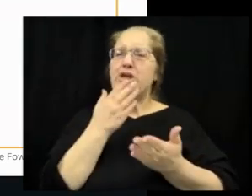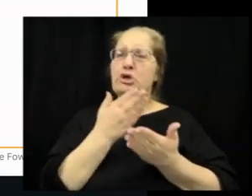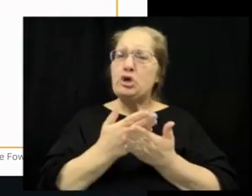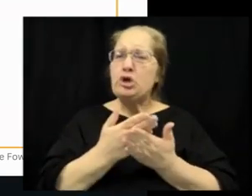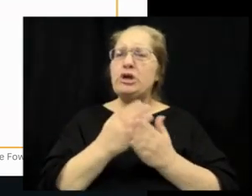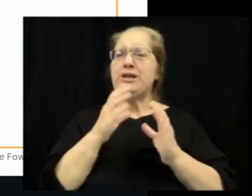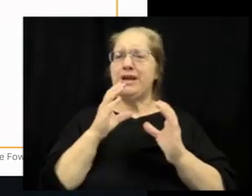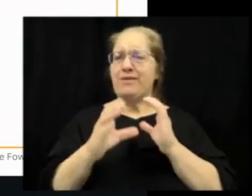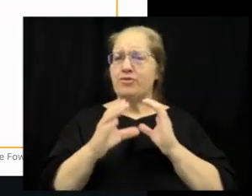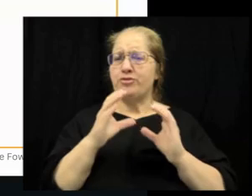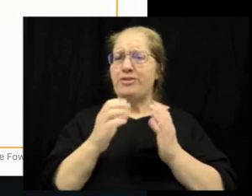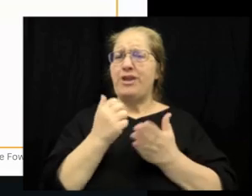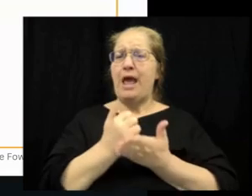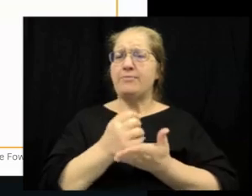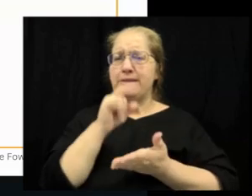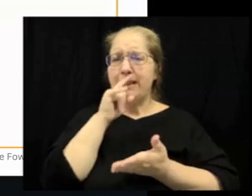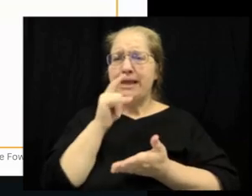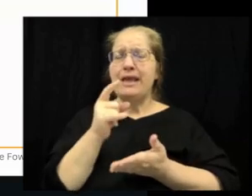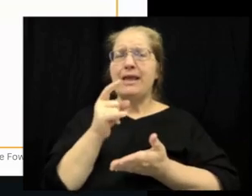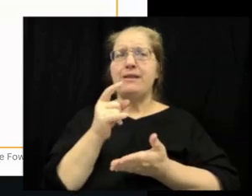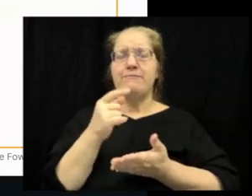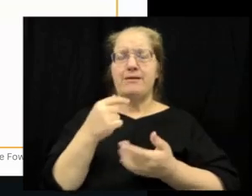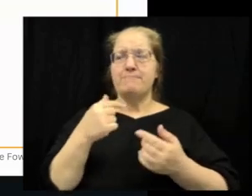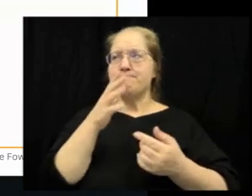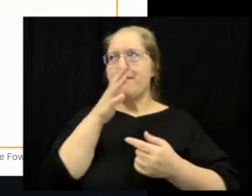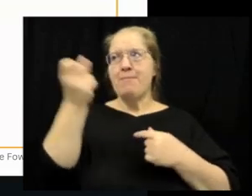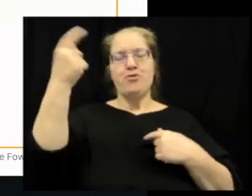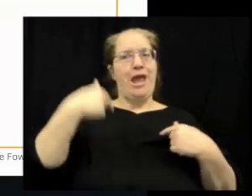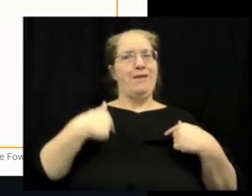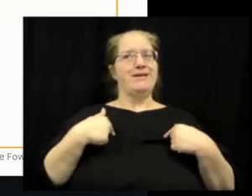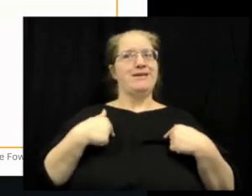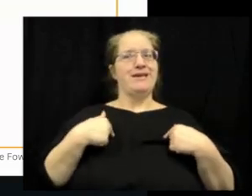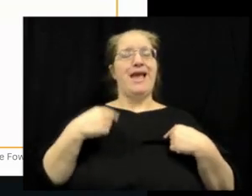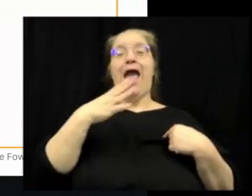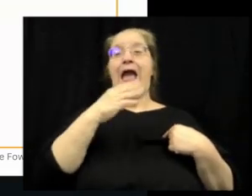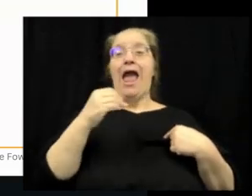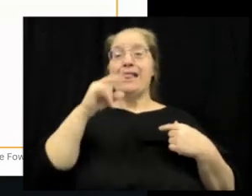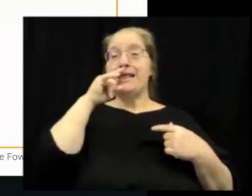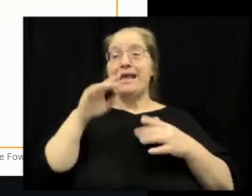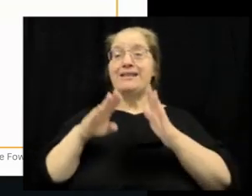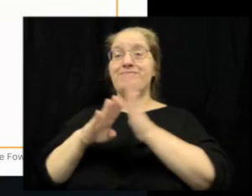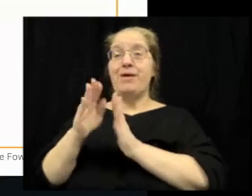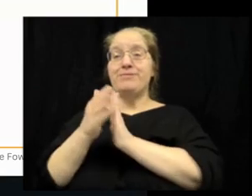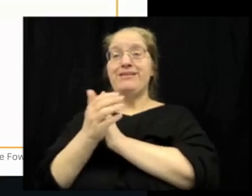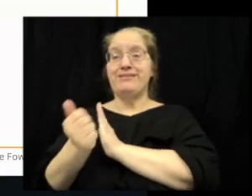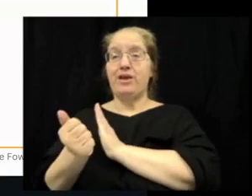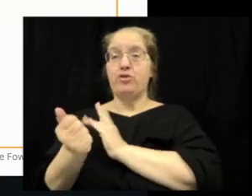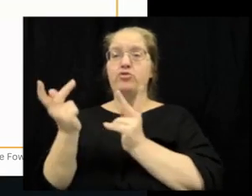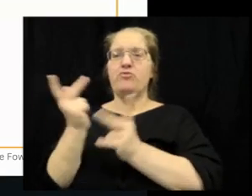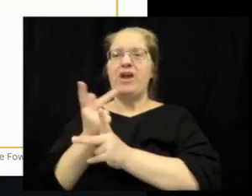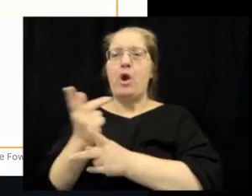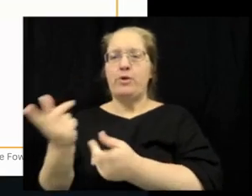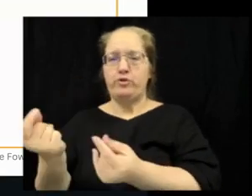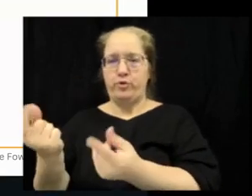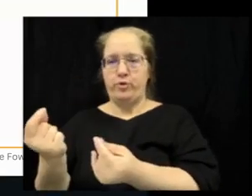really helps your child feel understood and helps them develop the skills they need to get through those strong emotions.